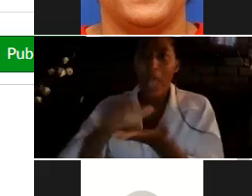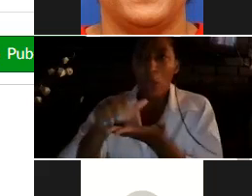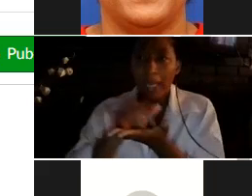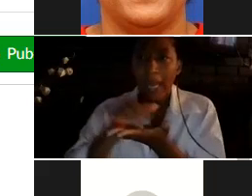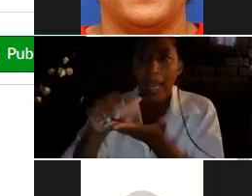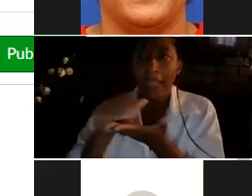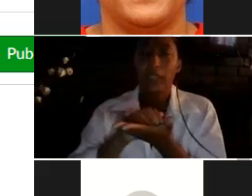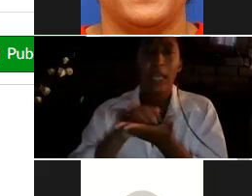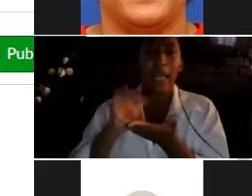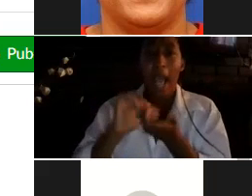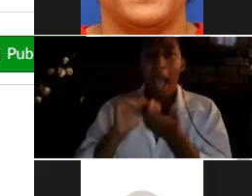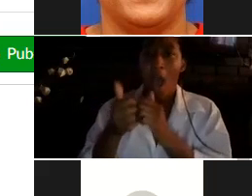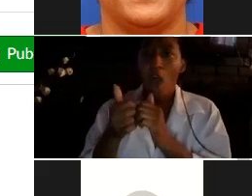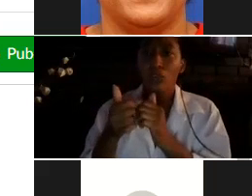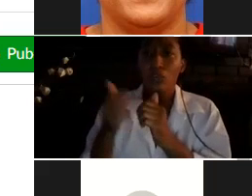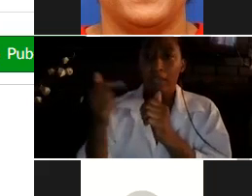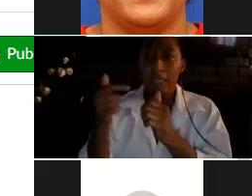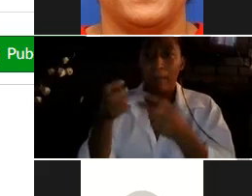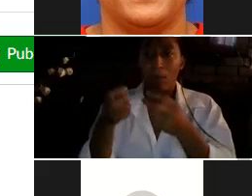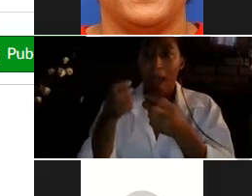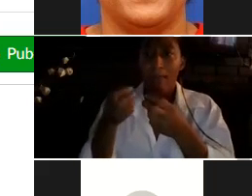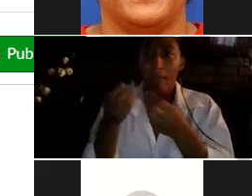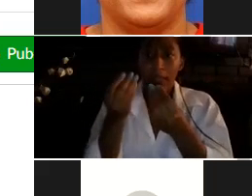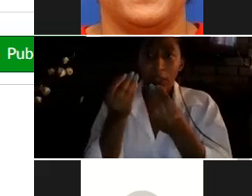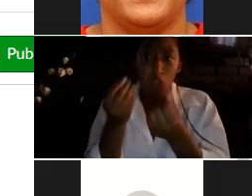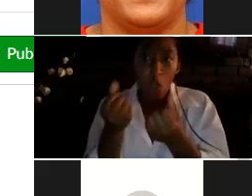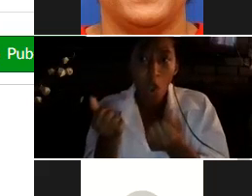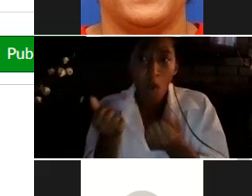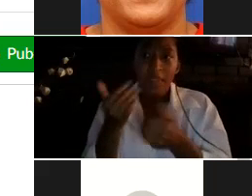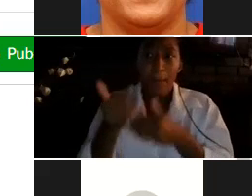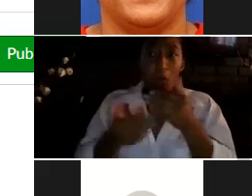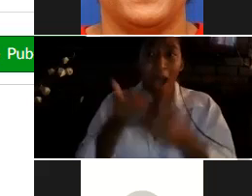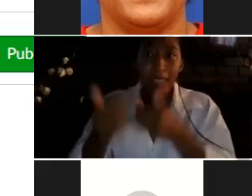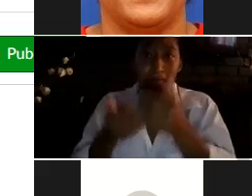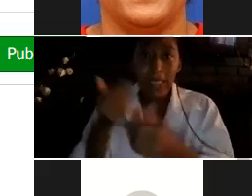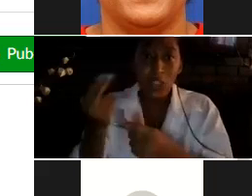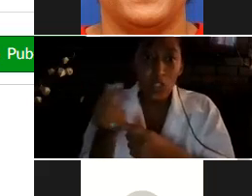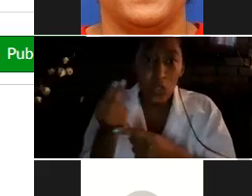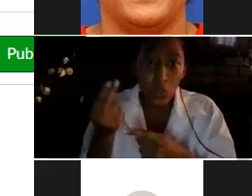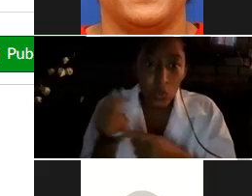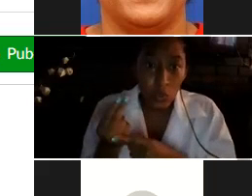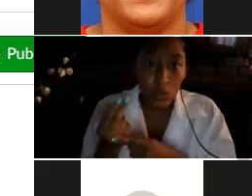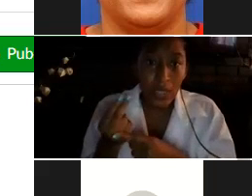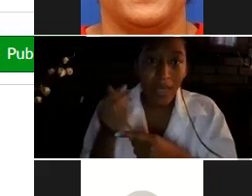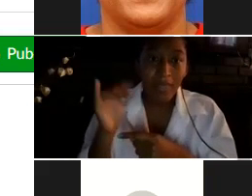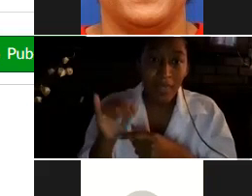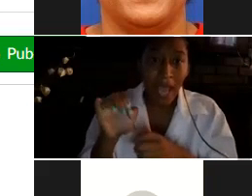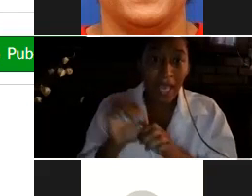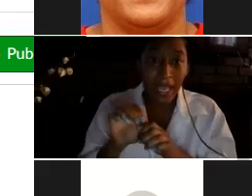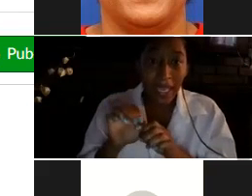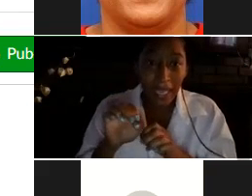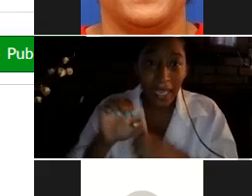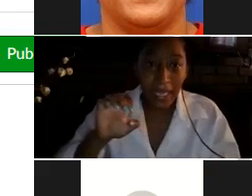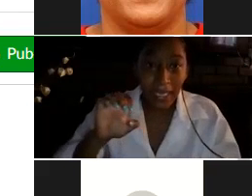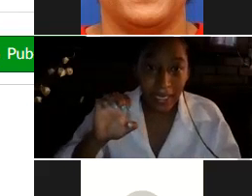these topics. And so we're going to be utilizing the kinematic equations, and I'll explain what all that is when we get